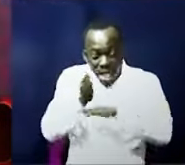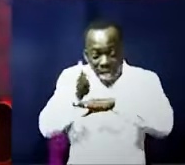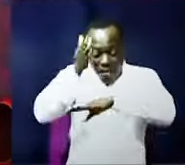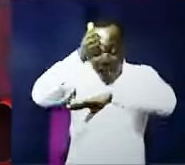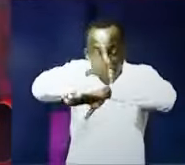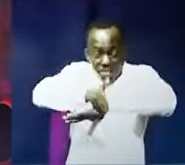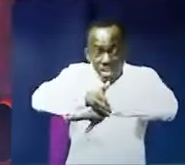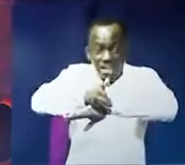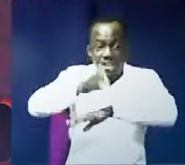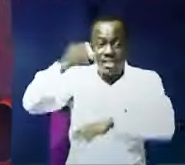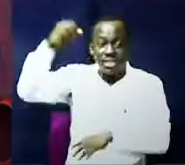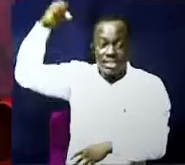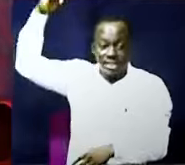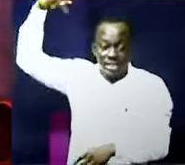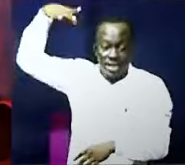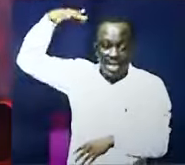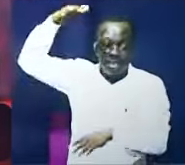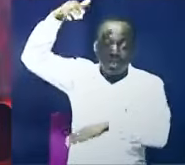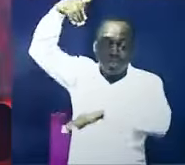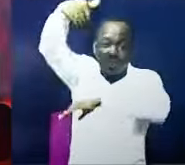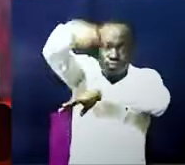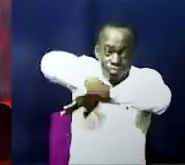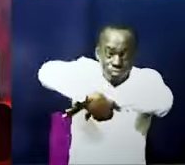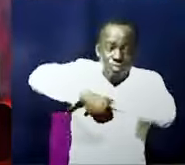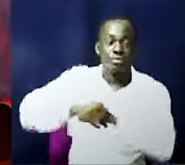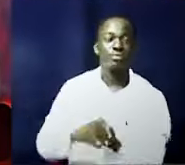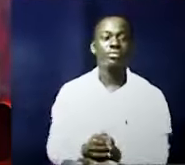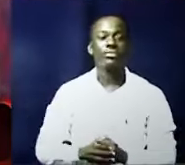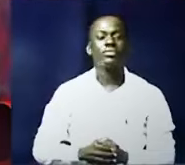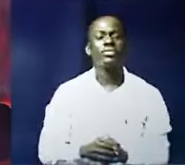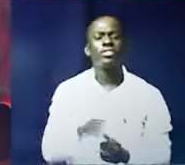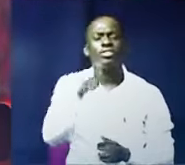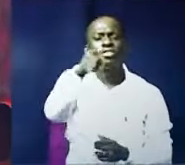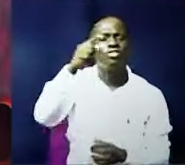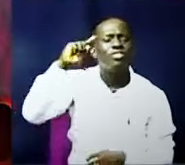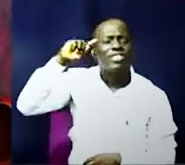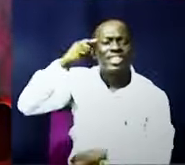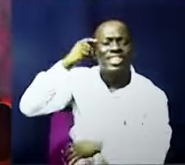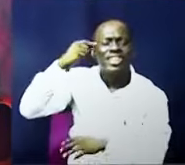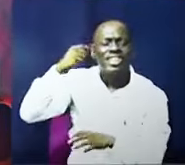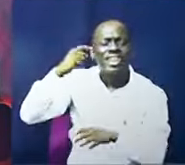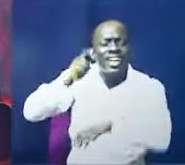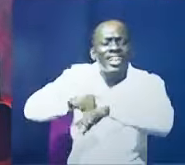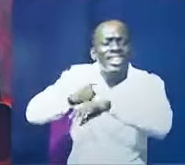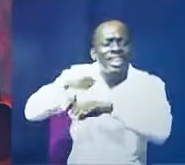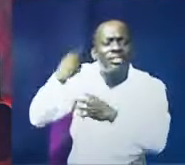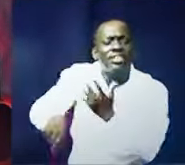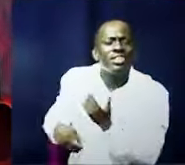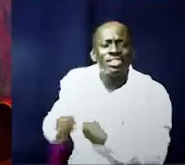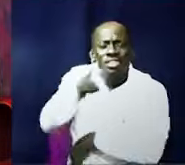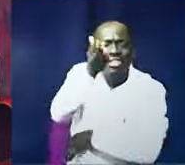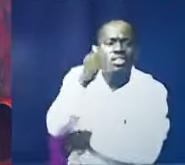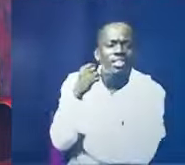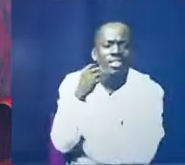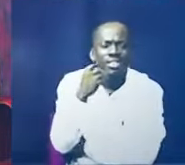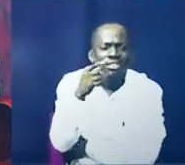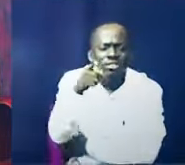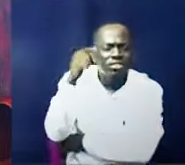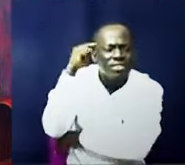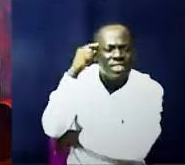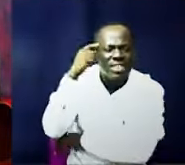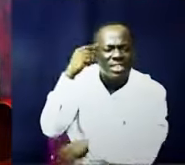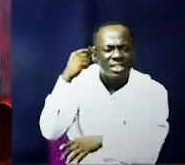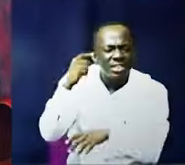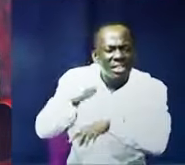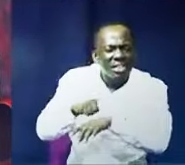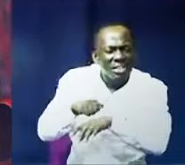yakoto yeno. So what time is it? Oshaebe. I want you to look at how tired you will be.